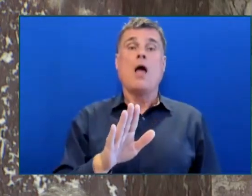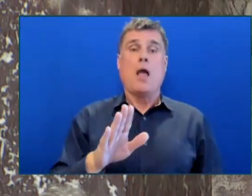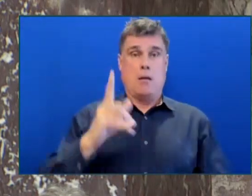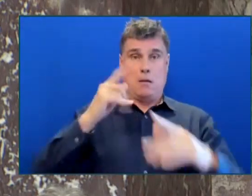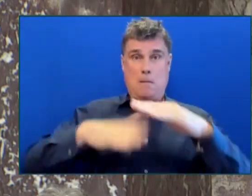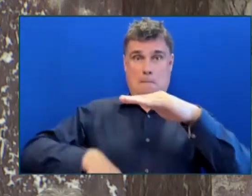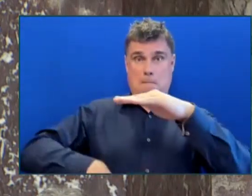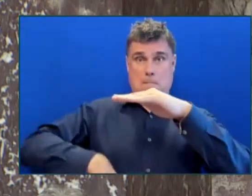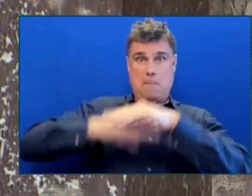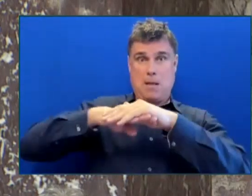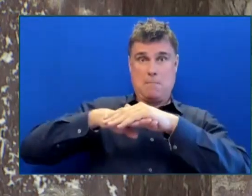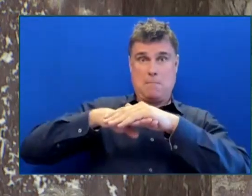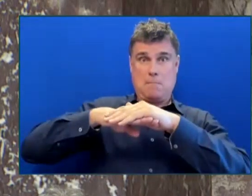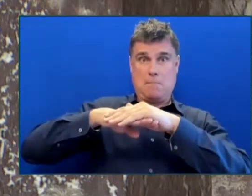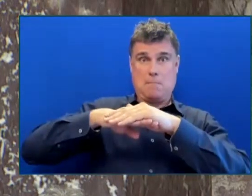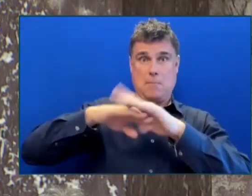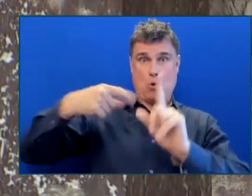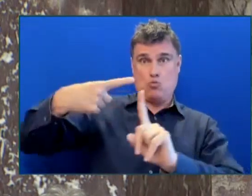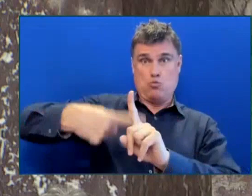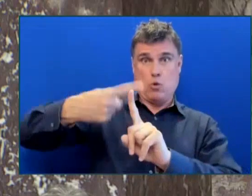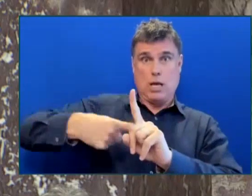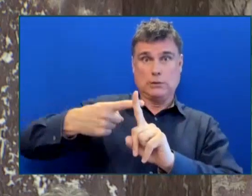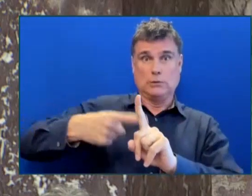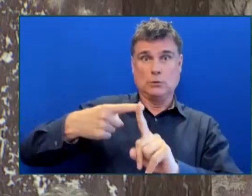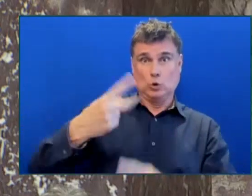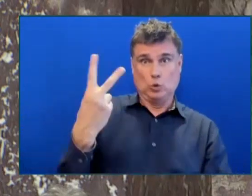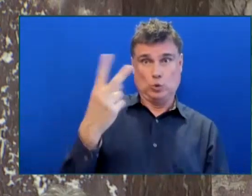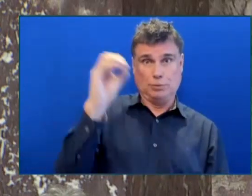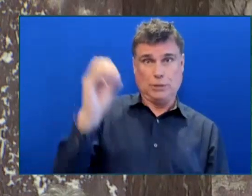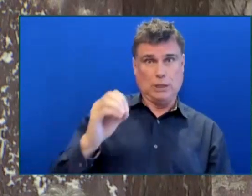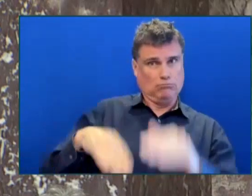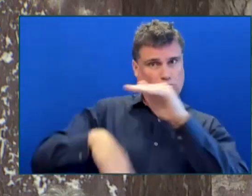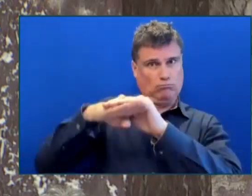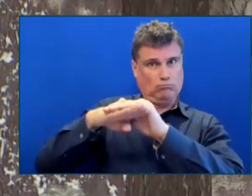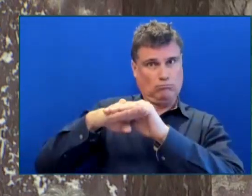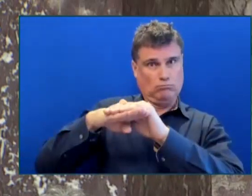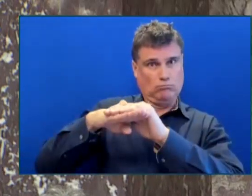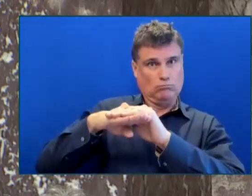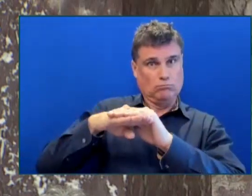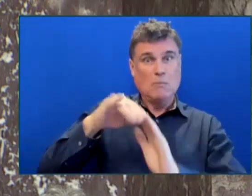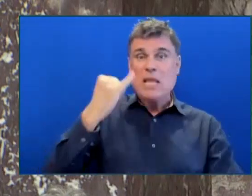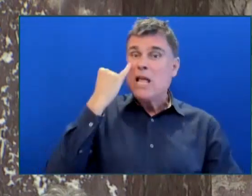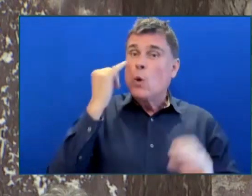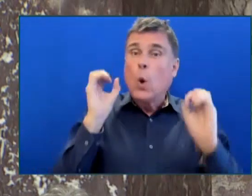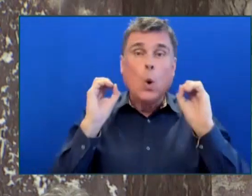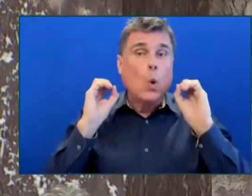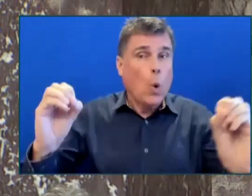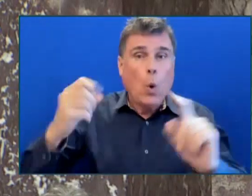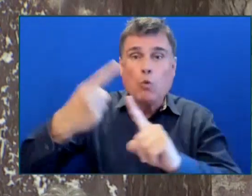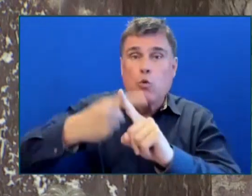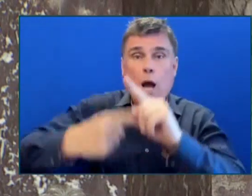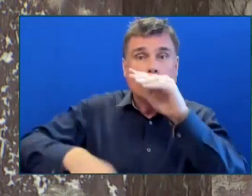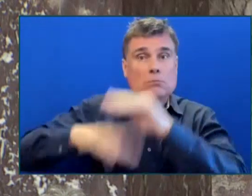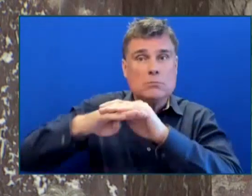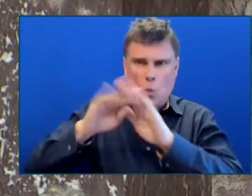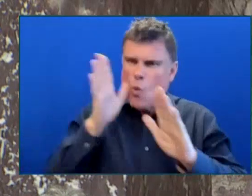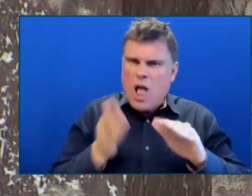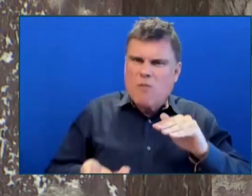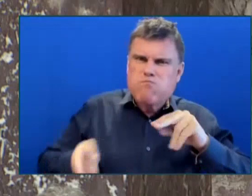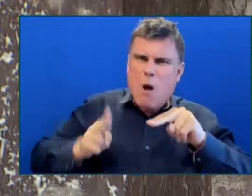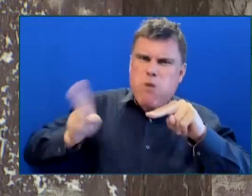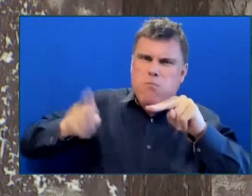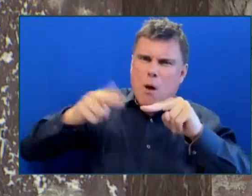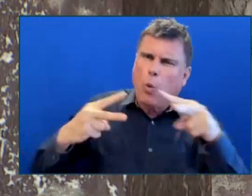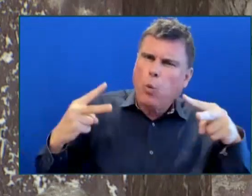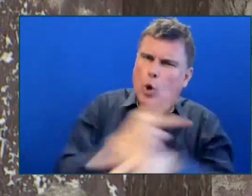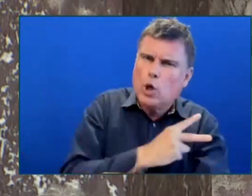they're calling themselves, had a 2% plus CPI, Honourable Speaker. Imagine where those families would be if we hadn't made those changes, Honourable